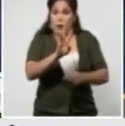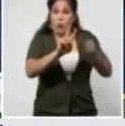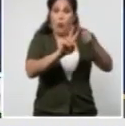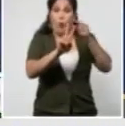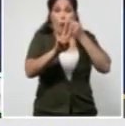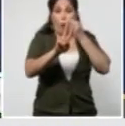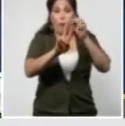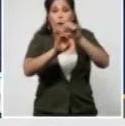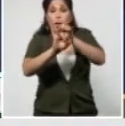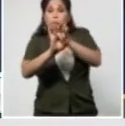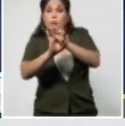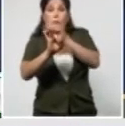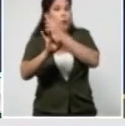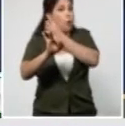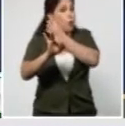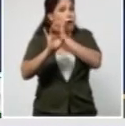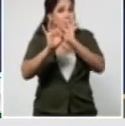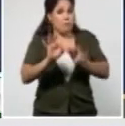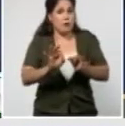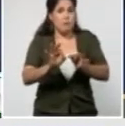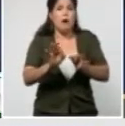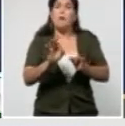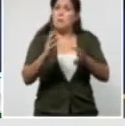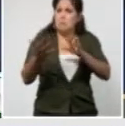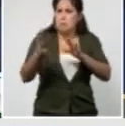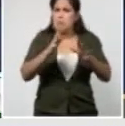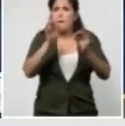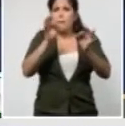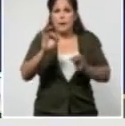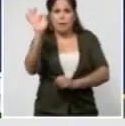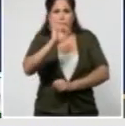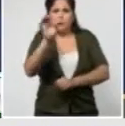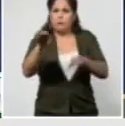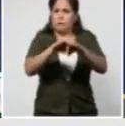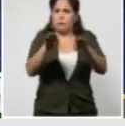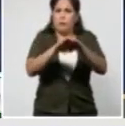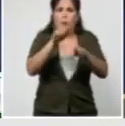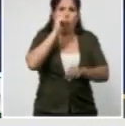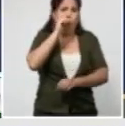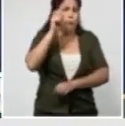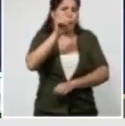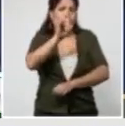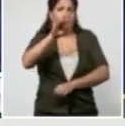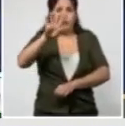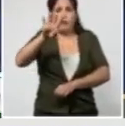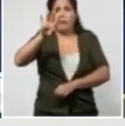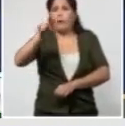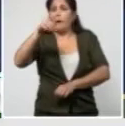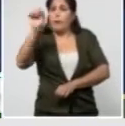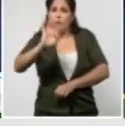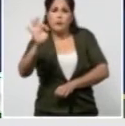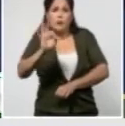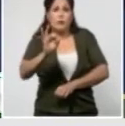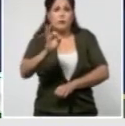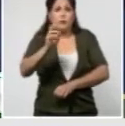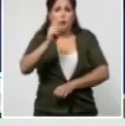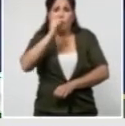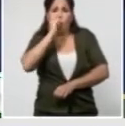This makes the percentage to remain almost the same, 49 48.4% is female